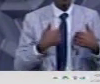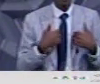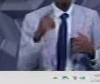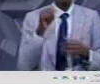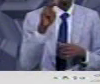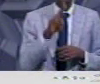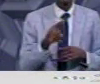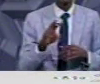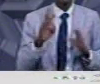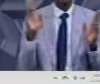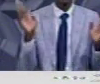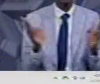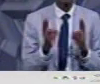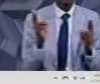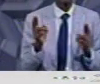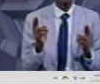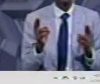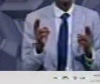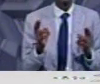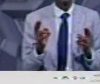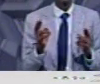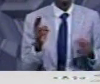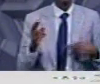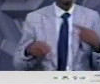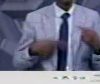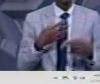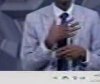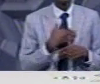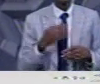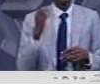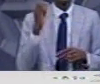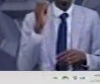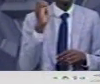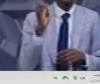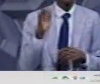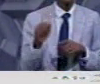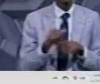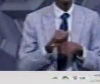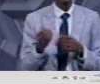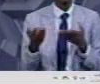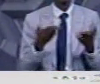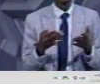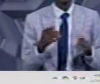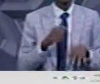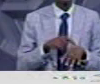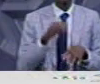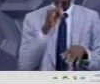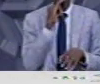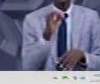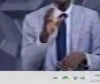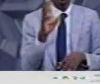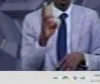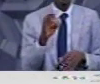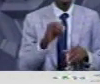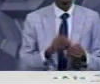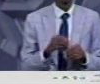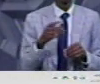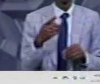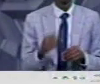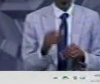p.m. You can join the location that is nearby you all over.